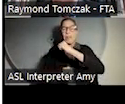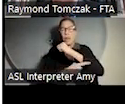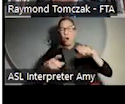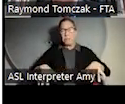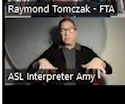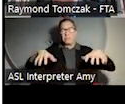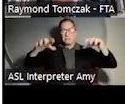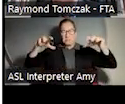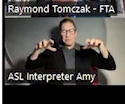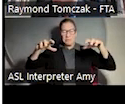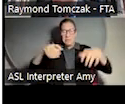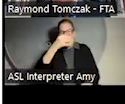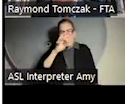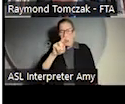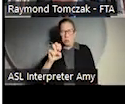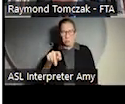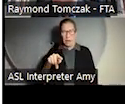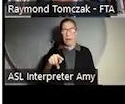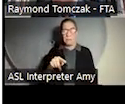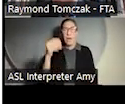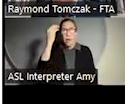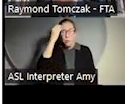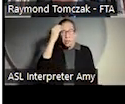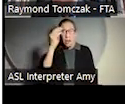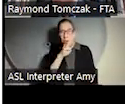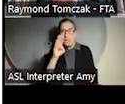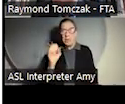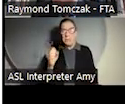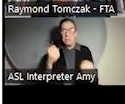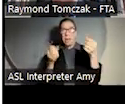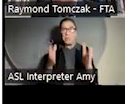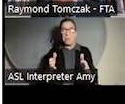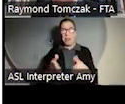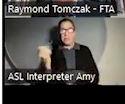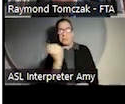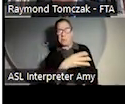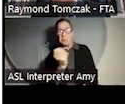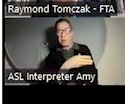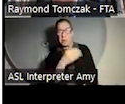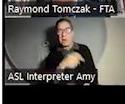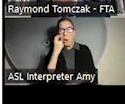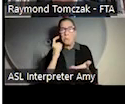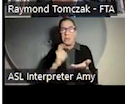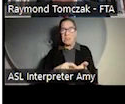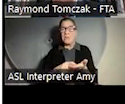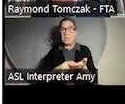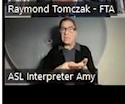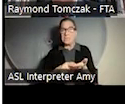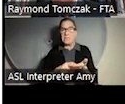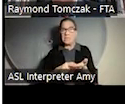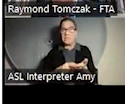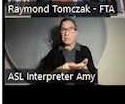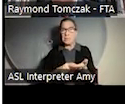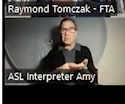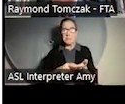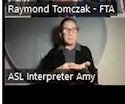run alongside the ramp. We know it's the bus drivers littering because the primary piece of garbage we find are the spools of passenger receipts, some